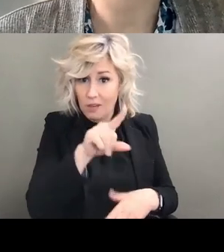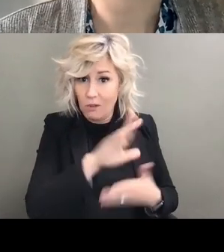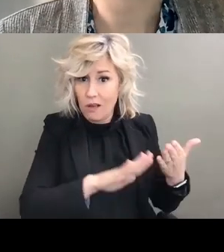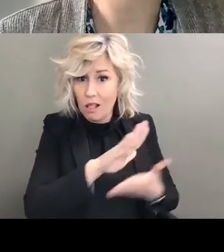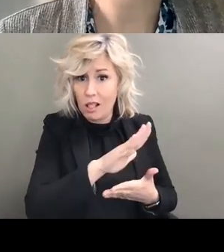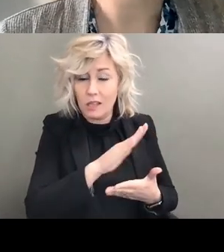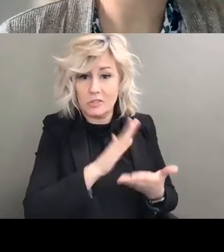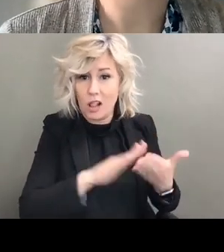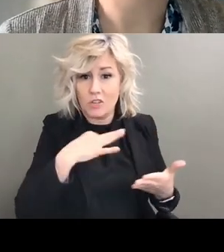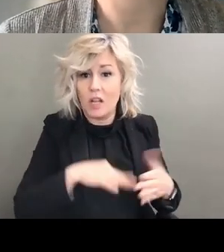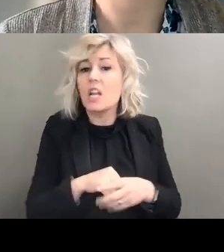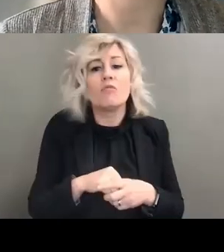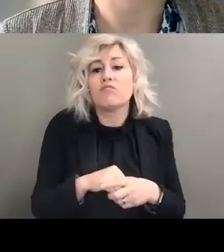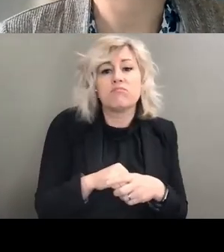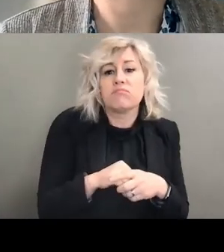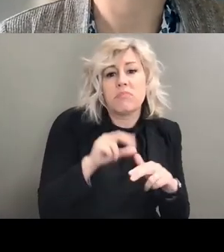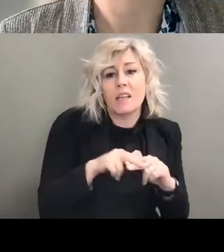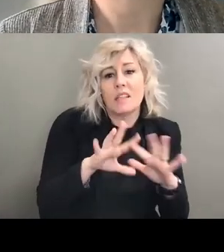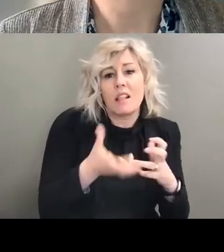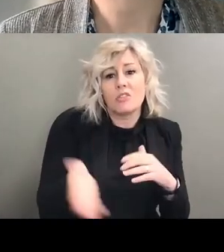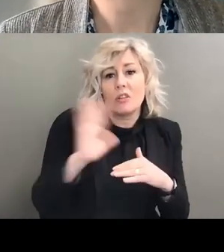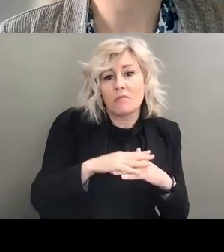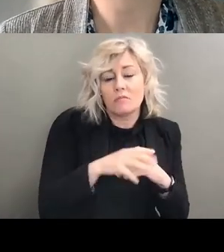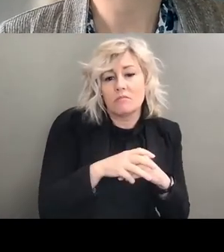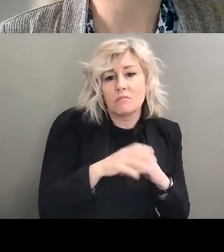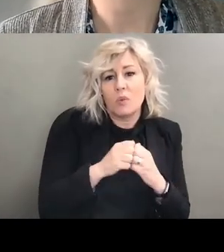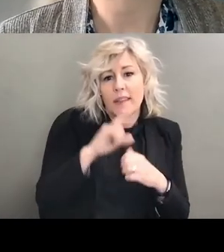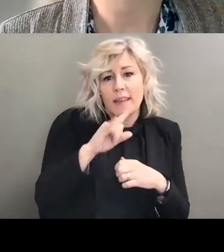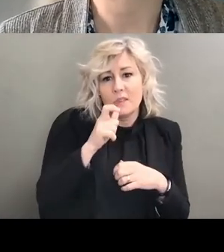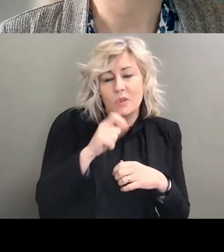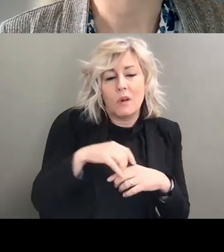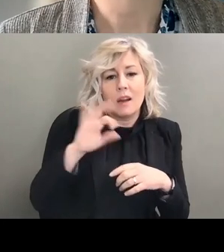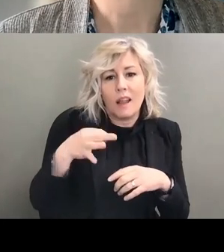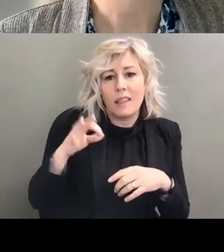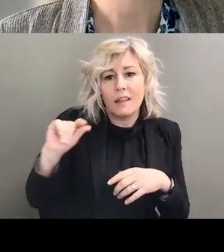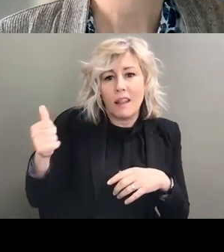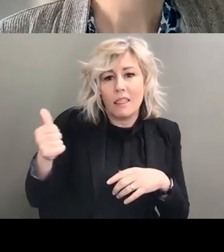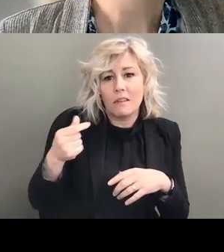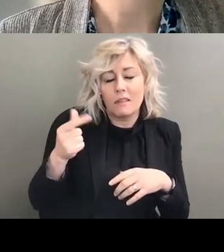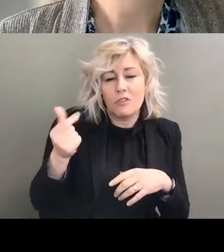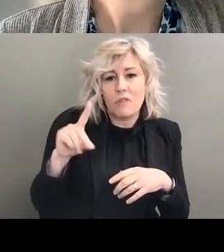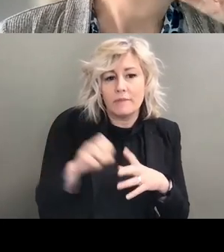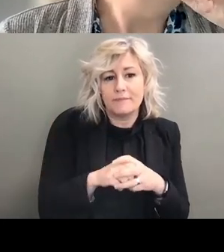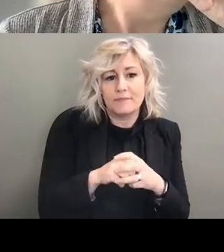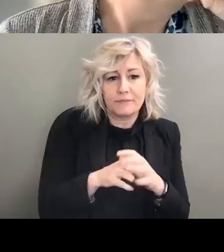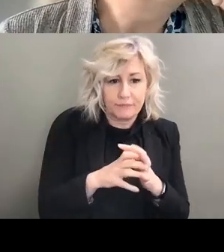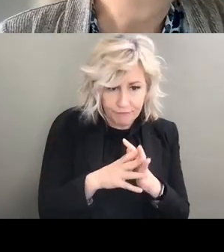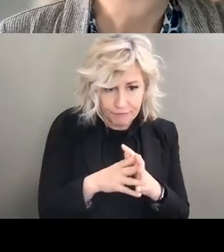getting college credit? No, I just sit in class all day with the kids who are in 9th and 10th grade. Next slide.